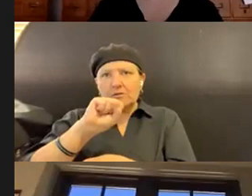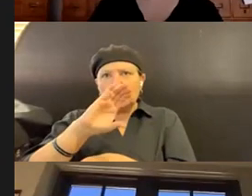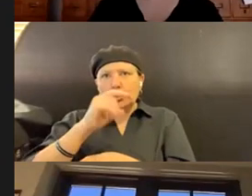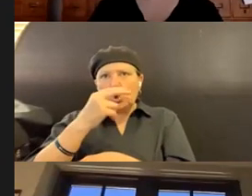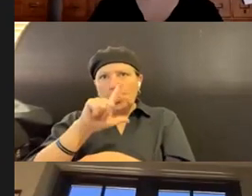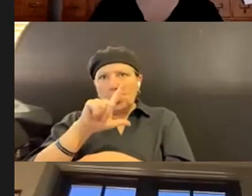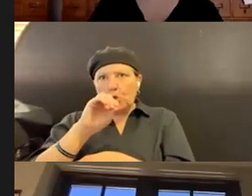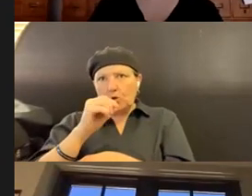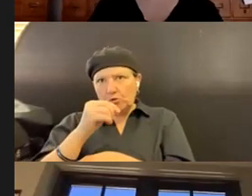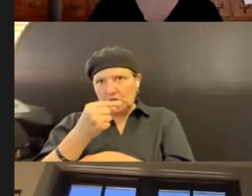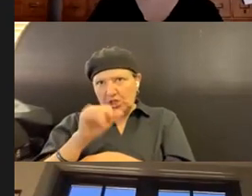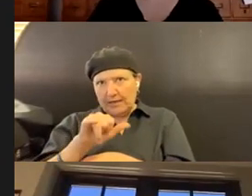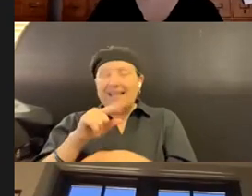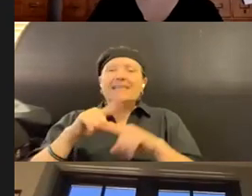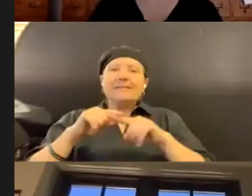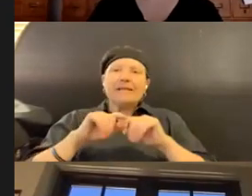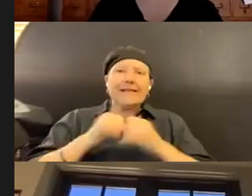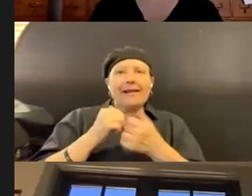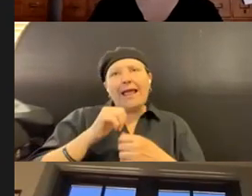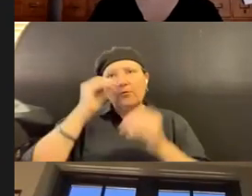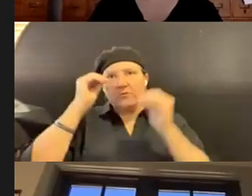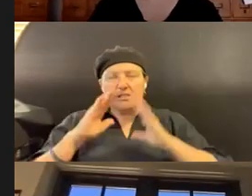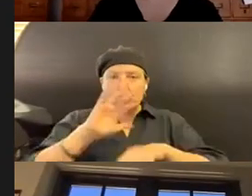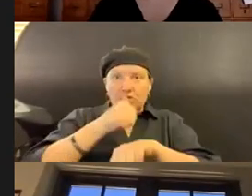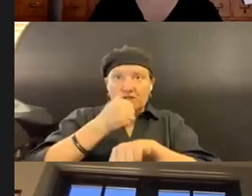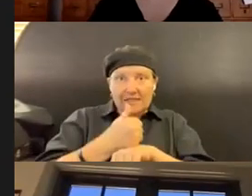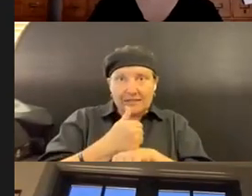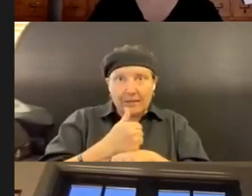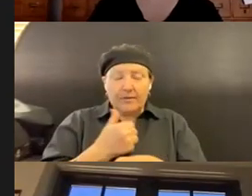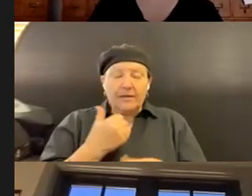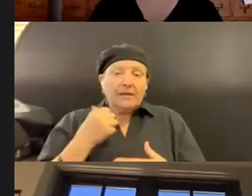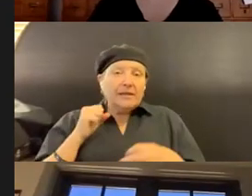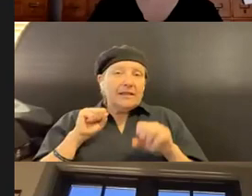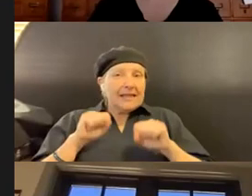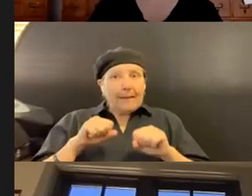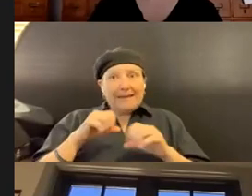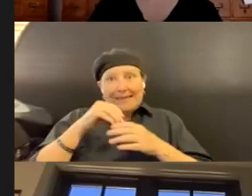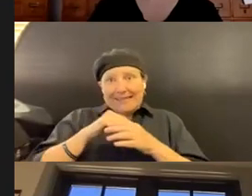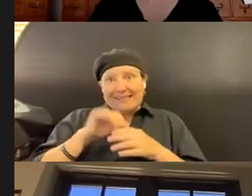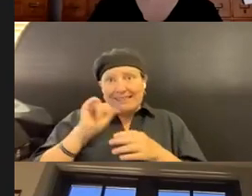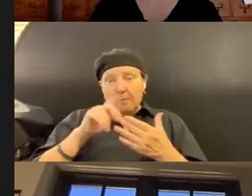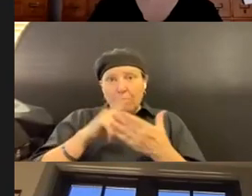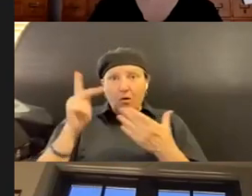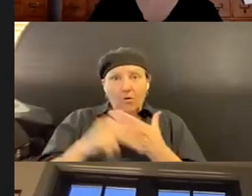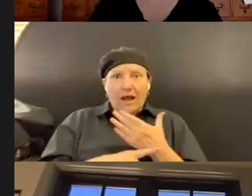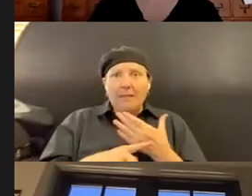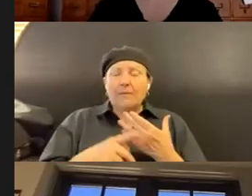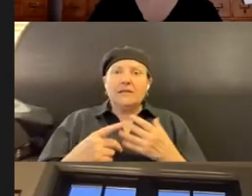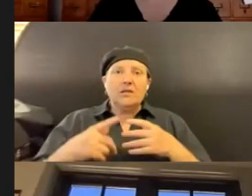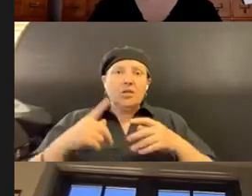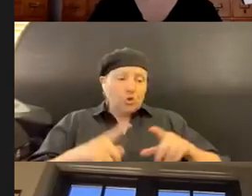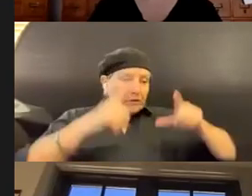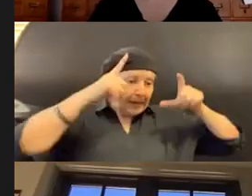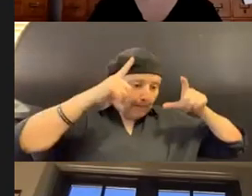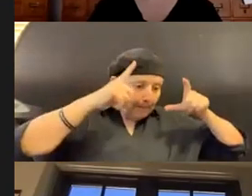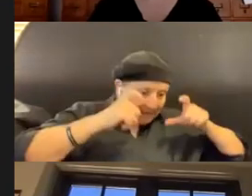structures it. Like there could be conversations that are structured within Schoology, but it's really just a matter of like you take a picture, you upload it,